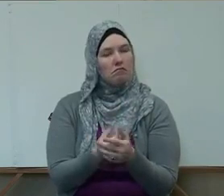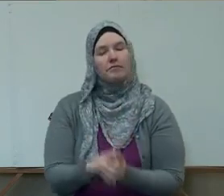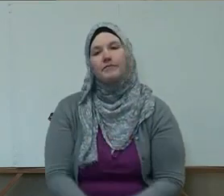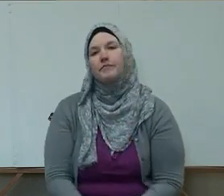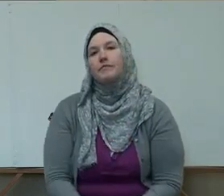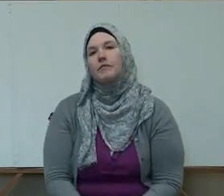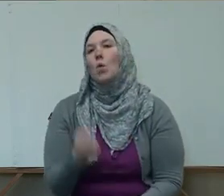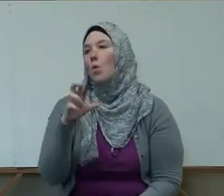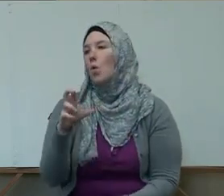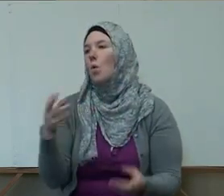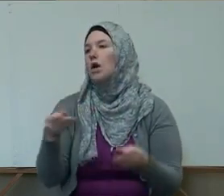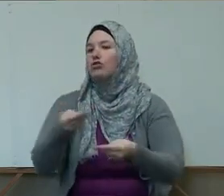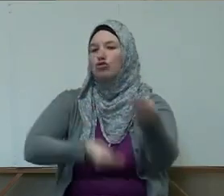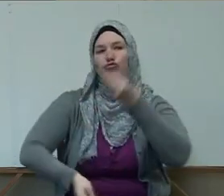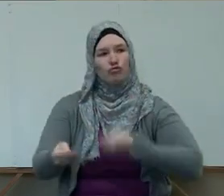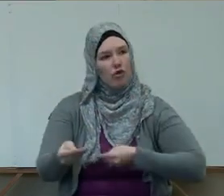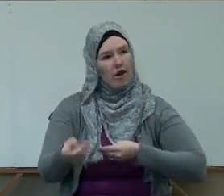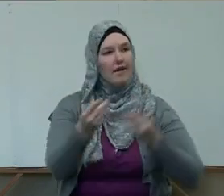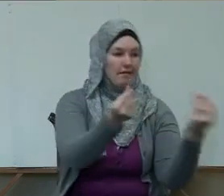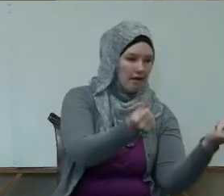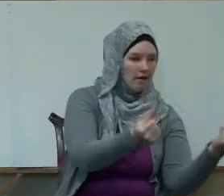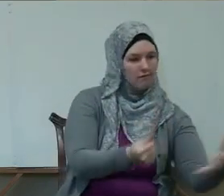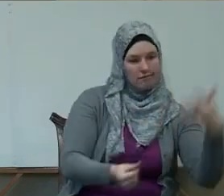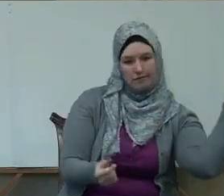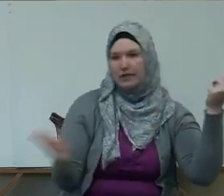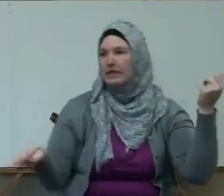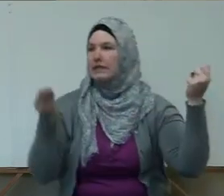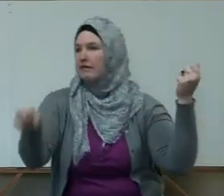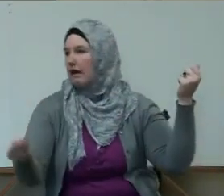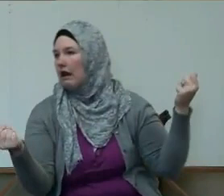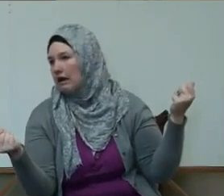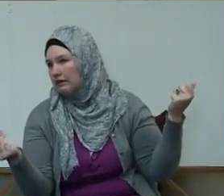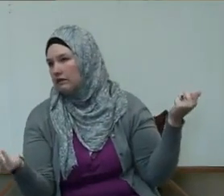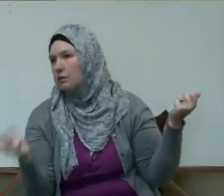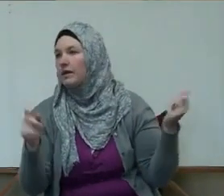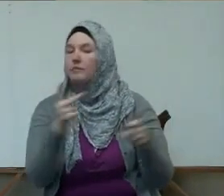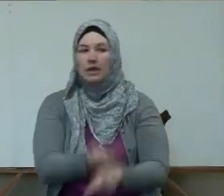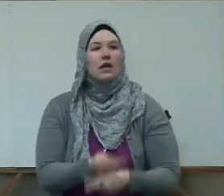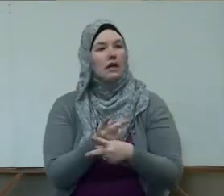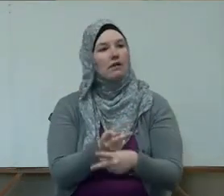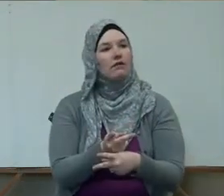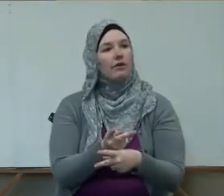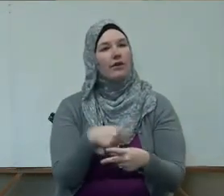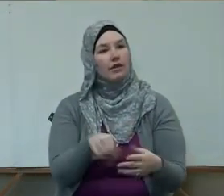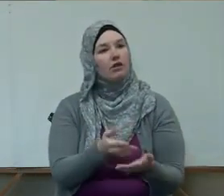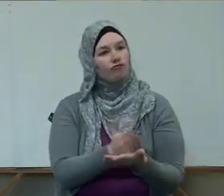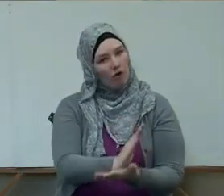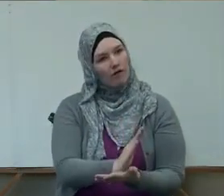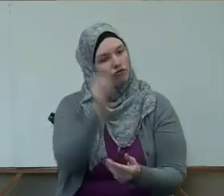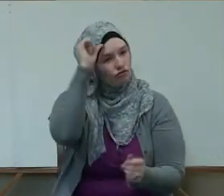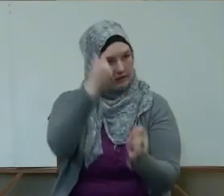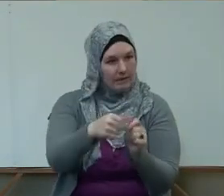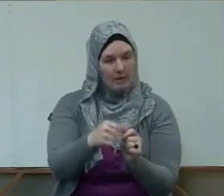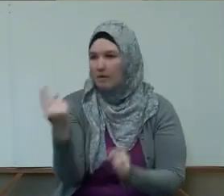attractive position or location. So we have to be careful that we take those rights to heart,